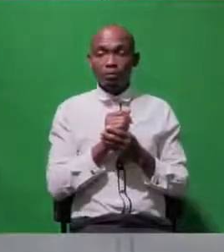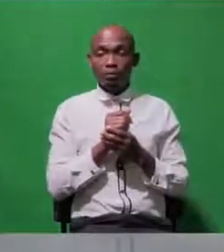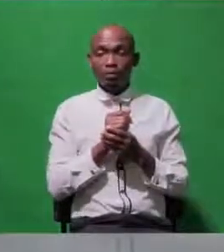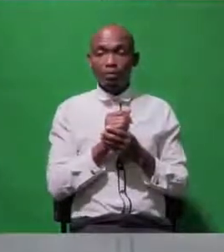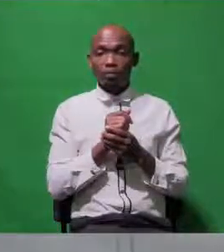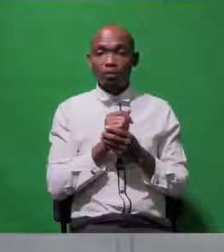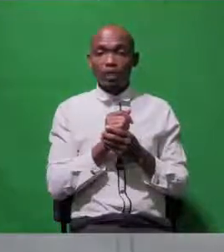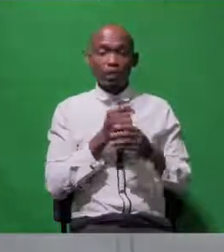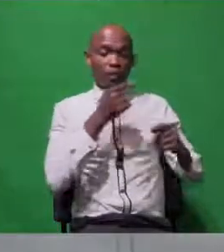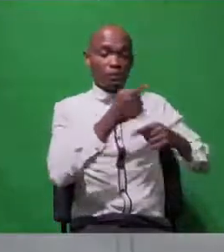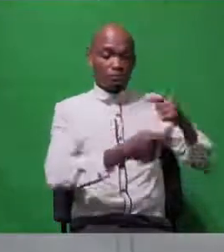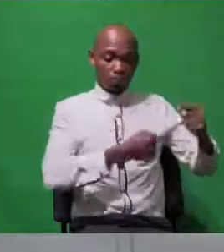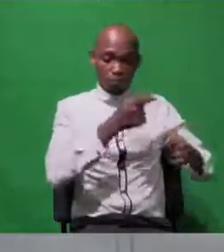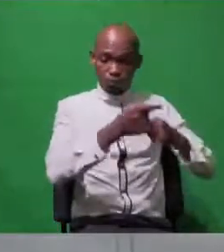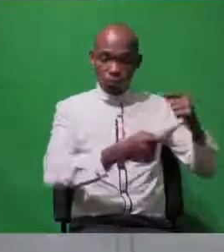and improve